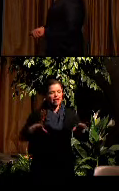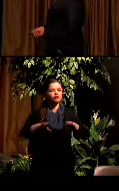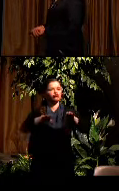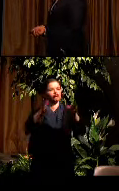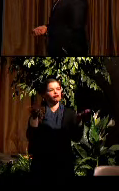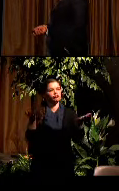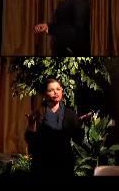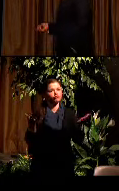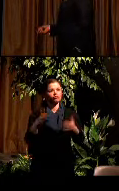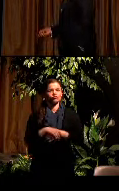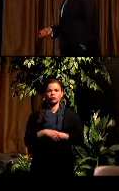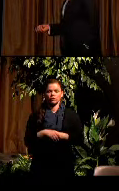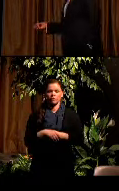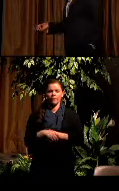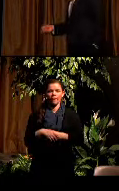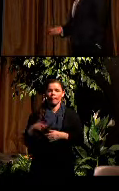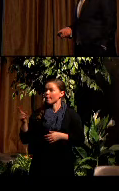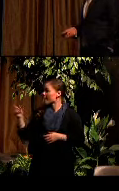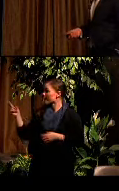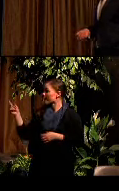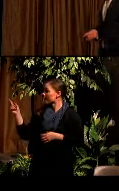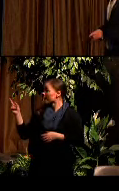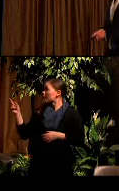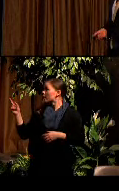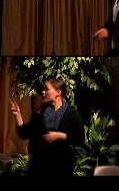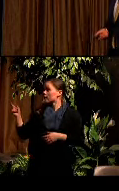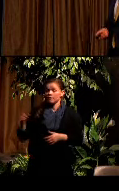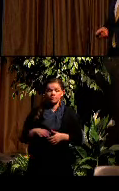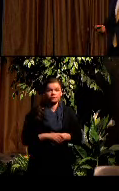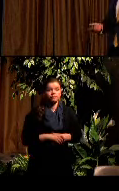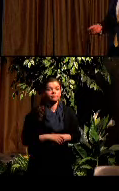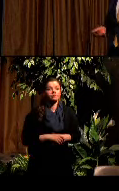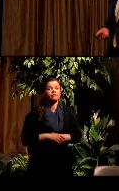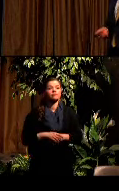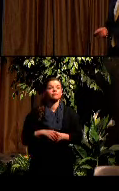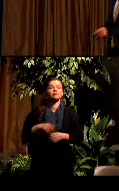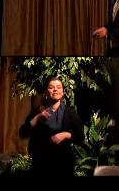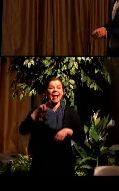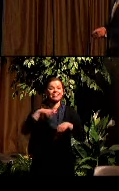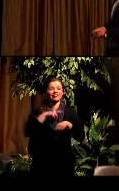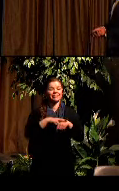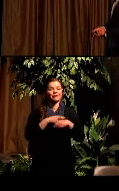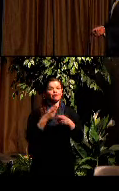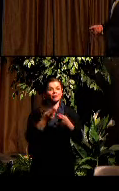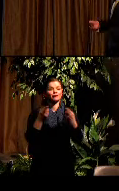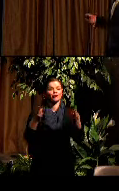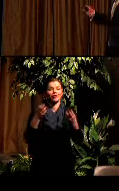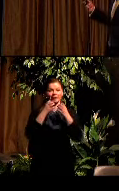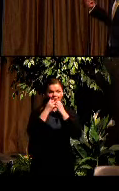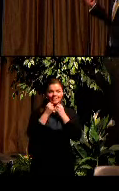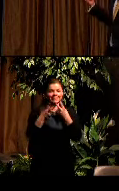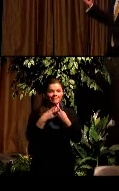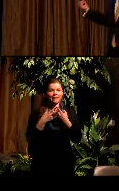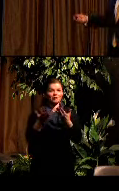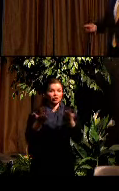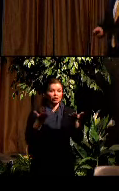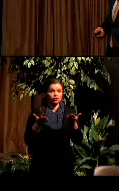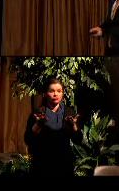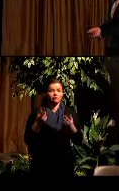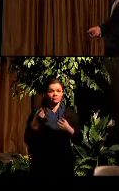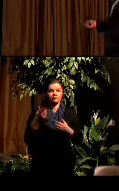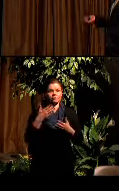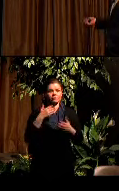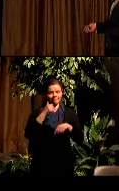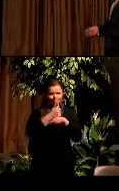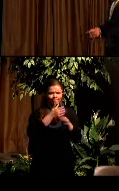grouse. The NRCS, the Natural Resource Conservation Service, has a sage grouse initiative. And they've enrolled lots of